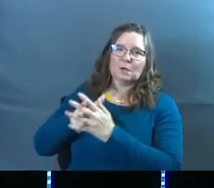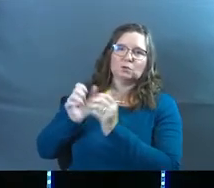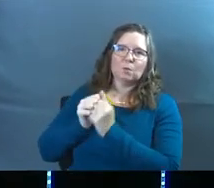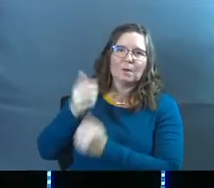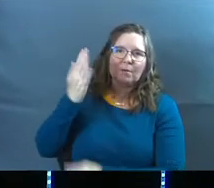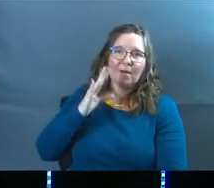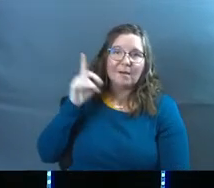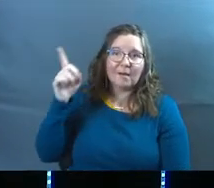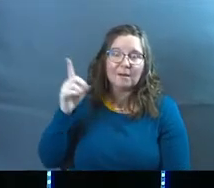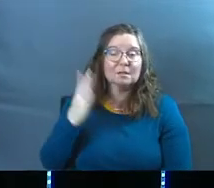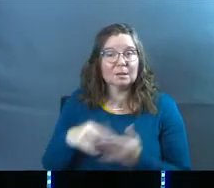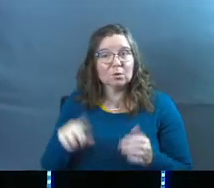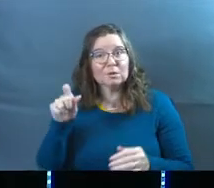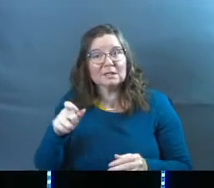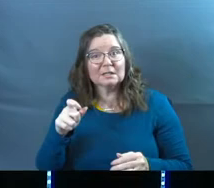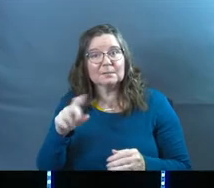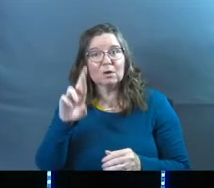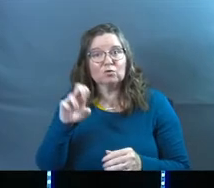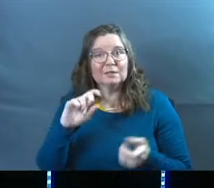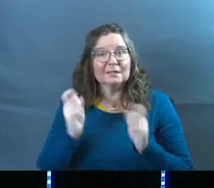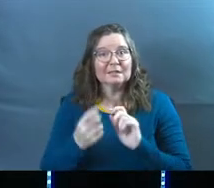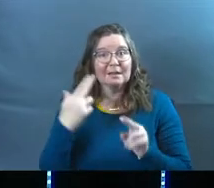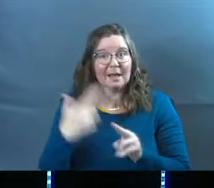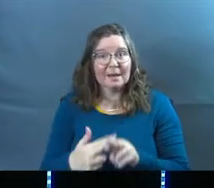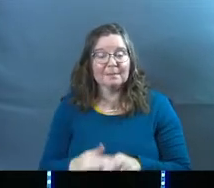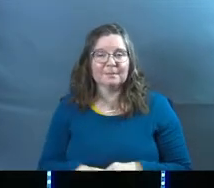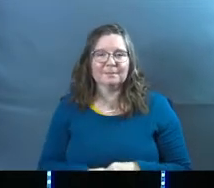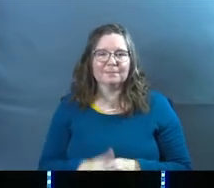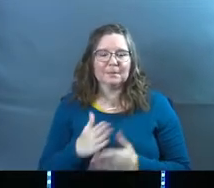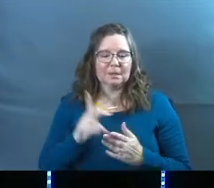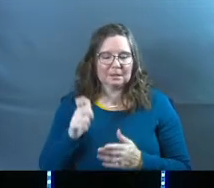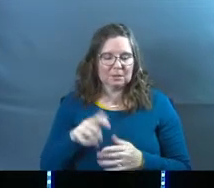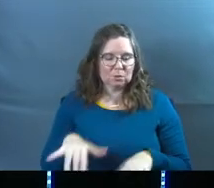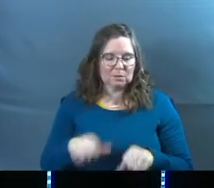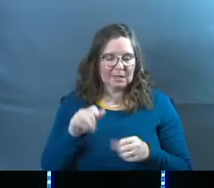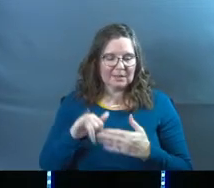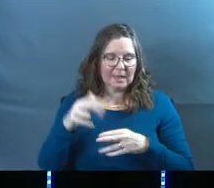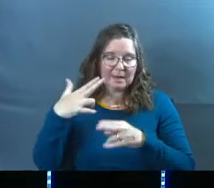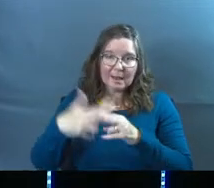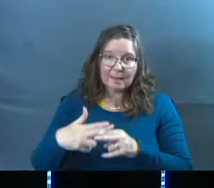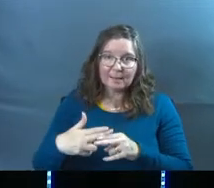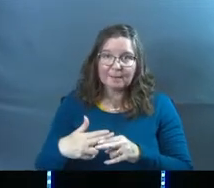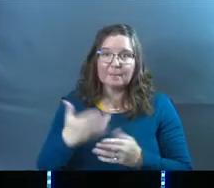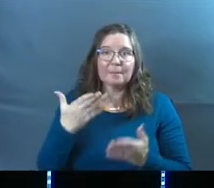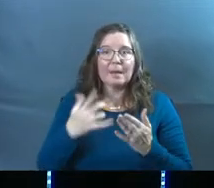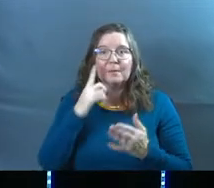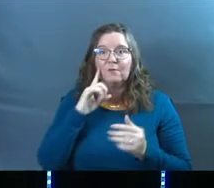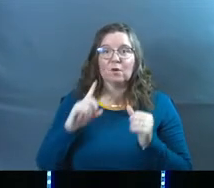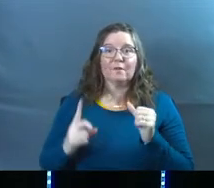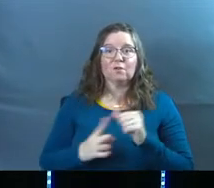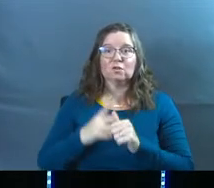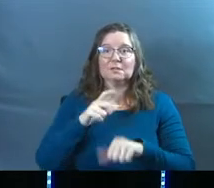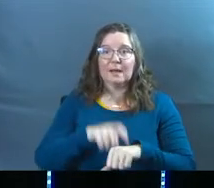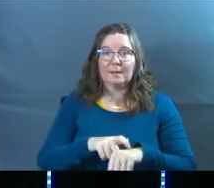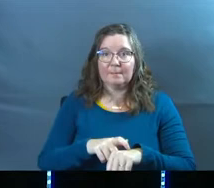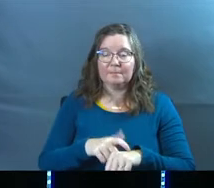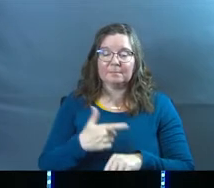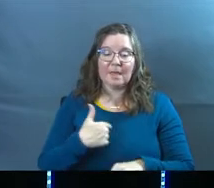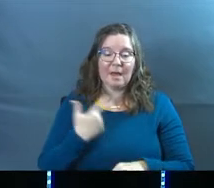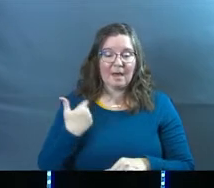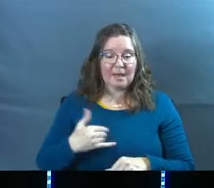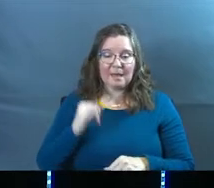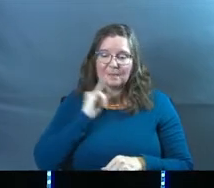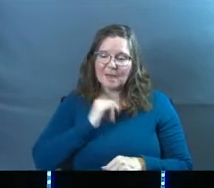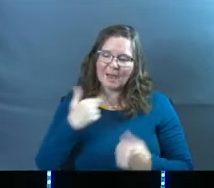God. Some of you need to be renamed. Some of you need to take that name, maybe for the first time. I